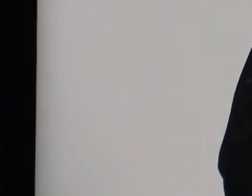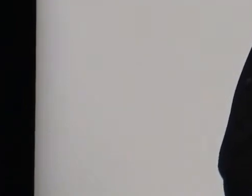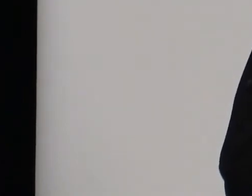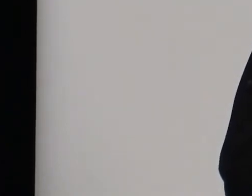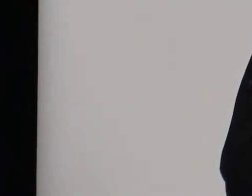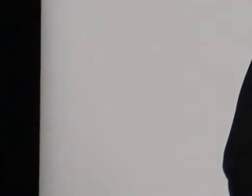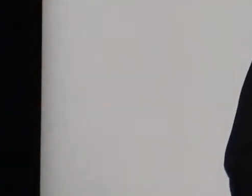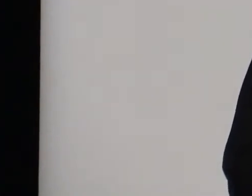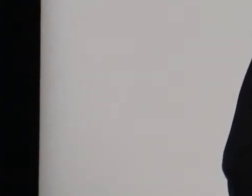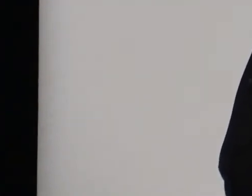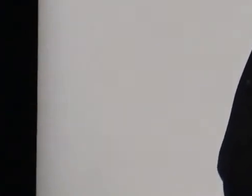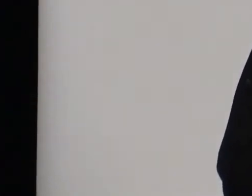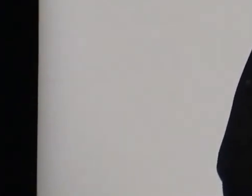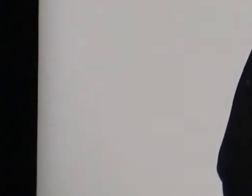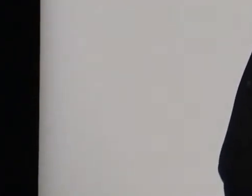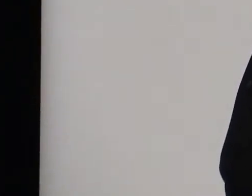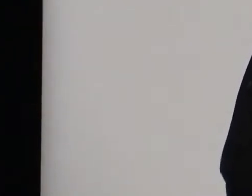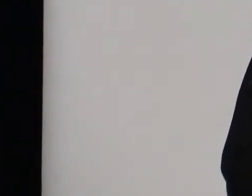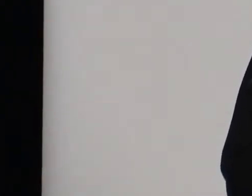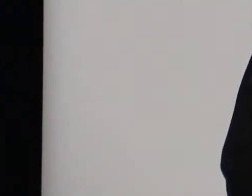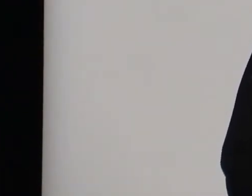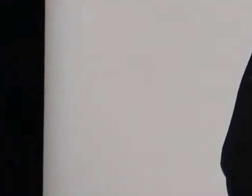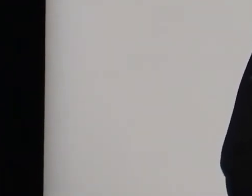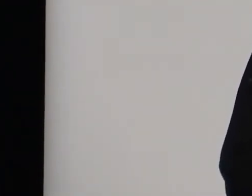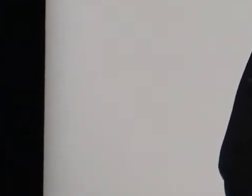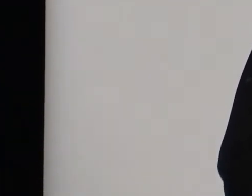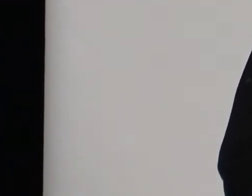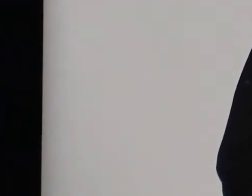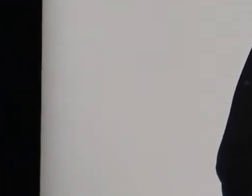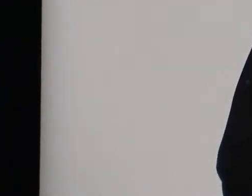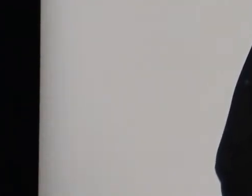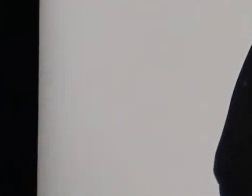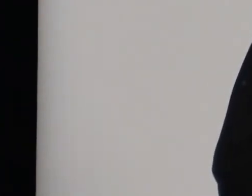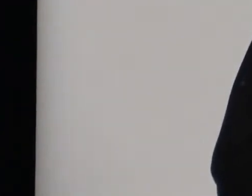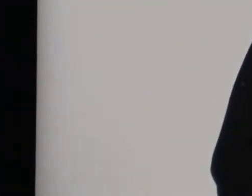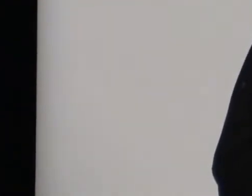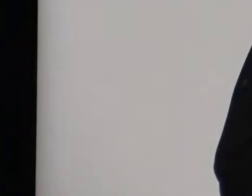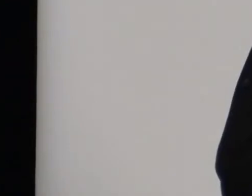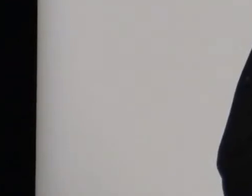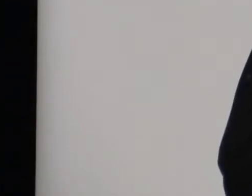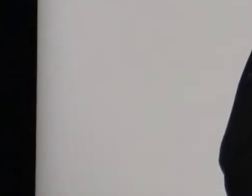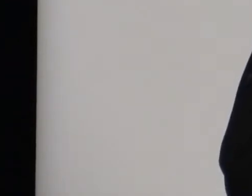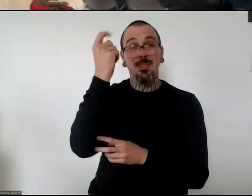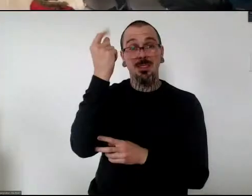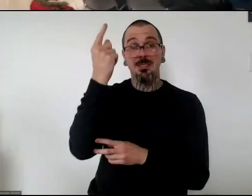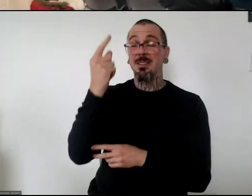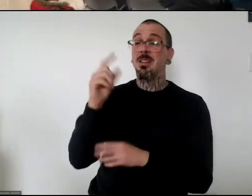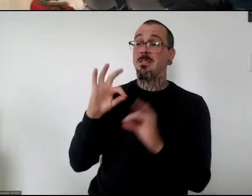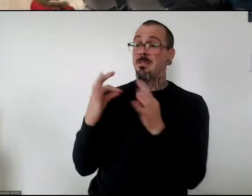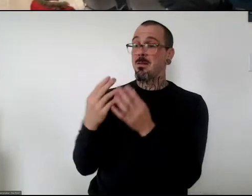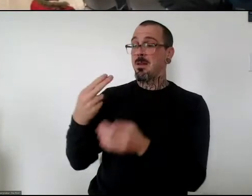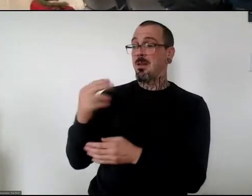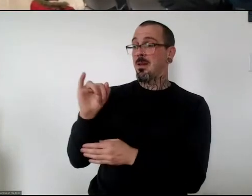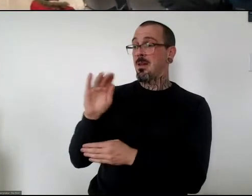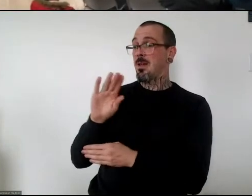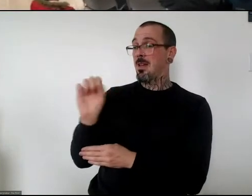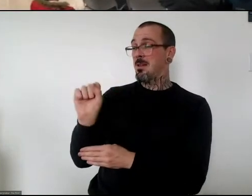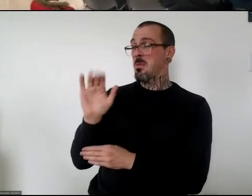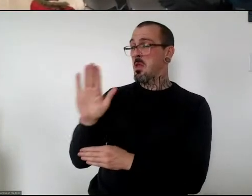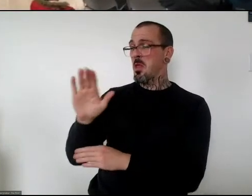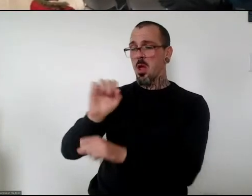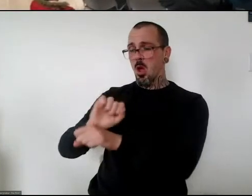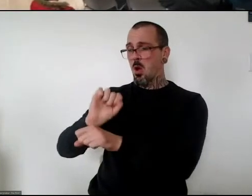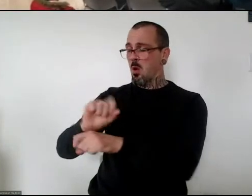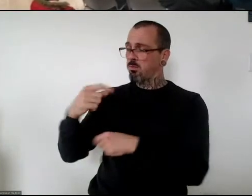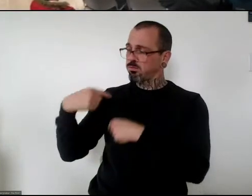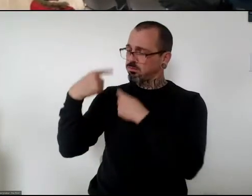today's flag raising is the ongoing legacy of important advocacy work of the Hibbs family. As we heard today from Mrs. Hibbs'